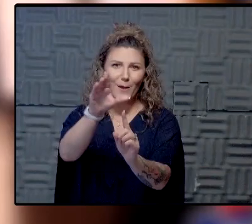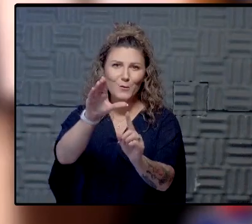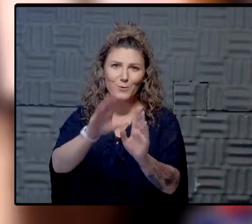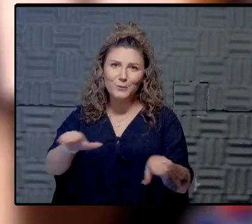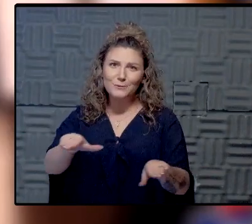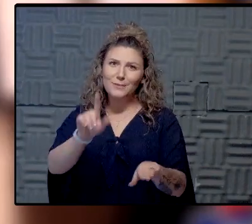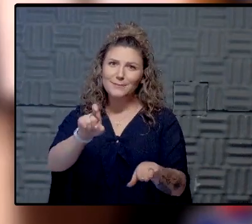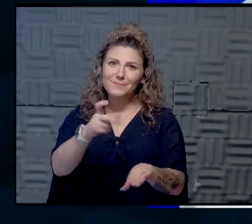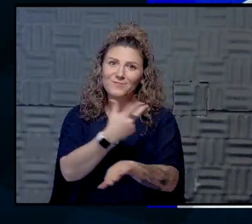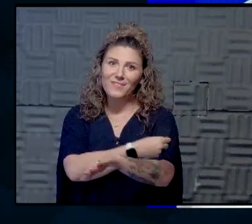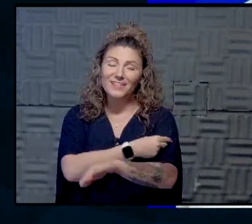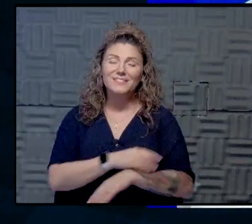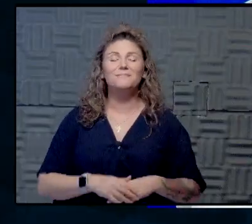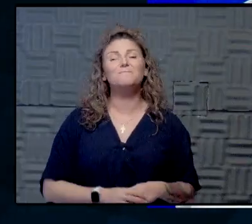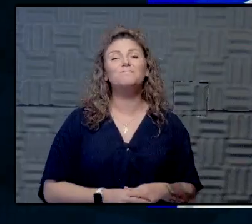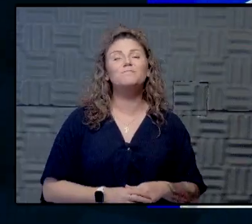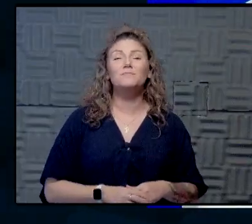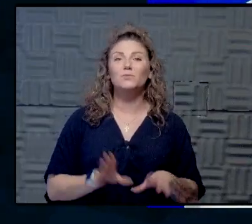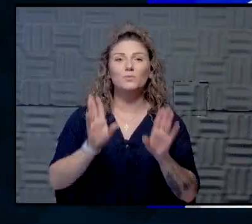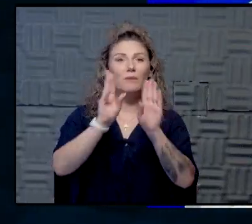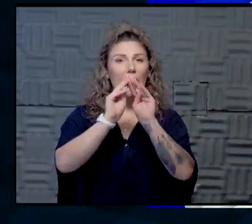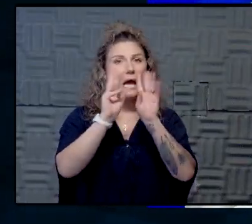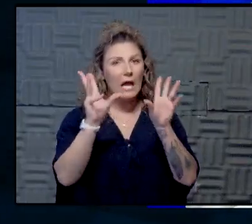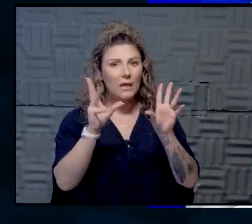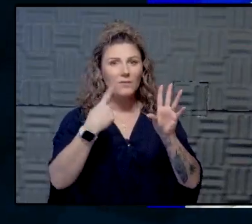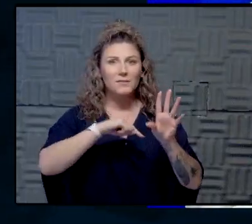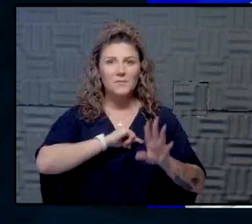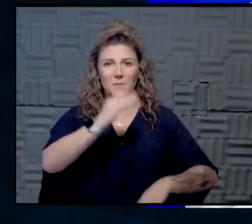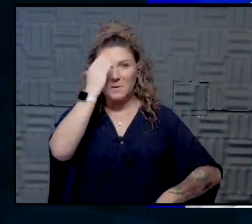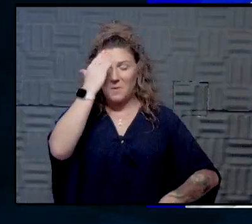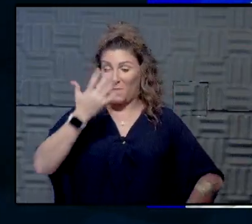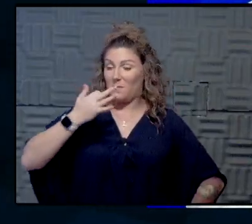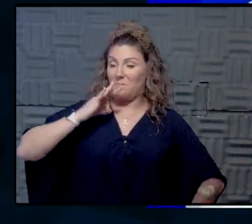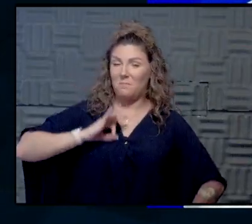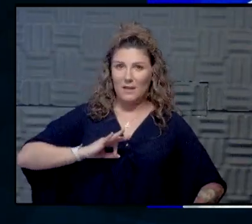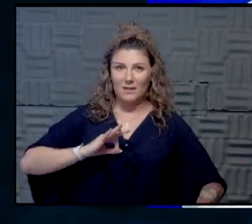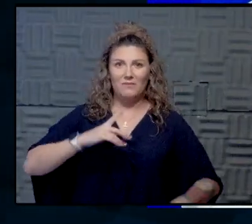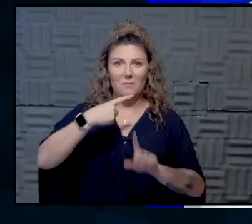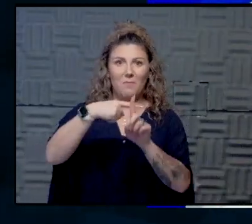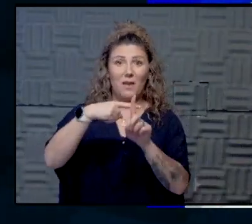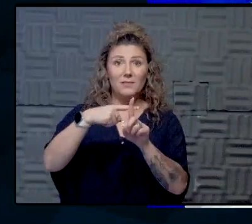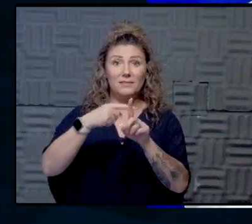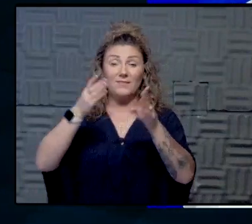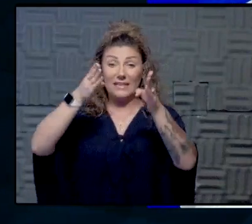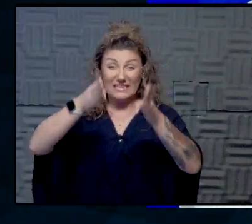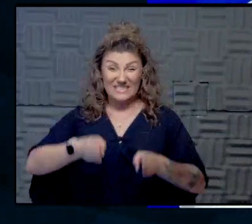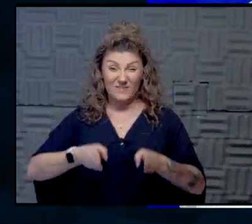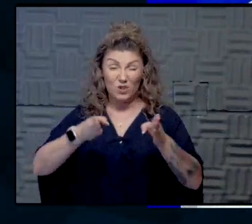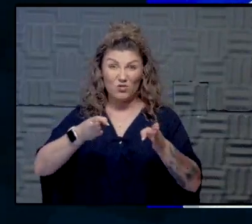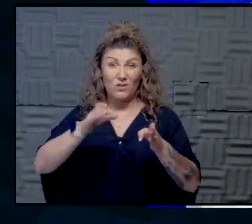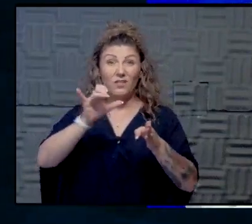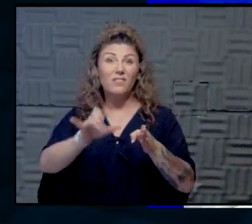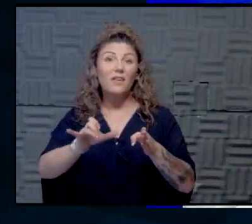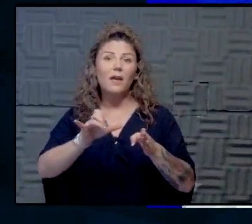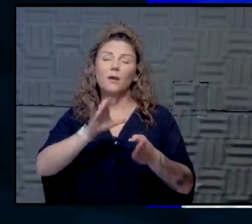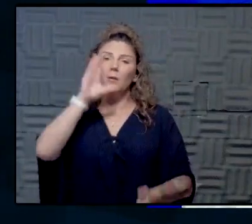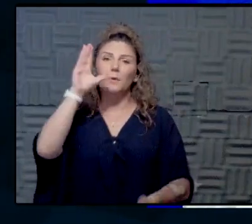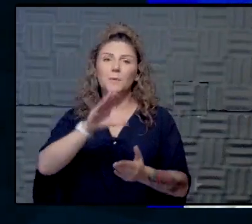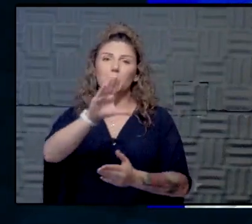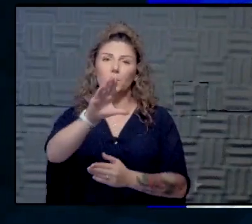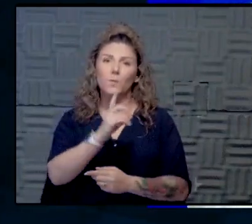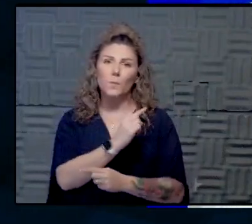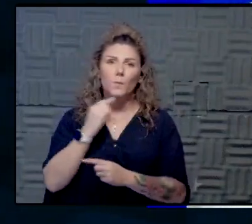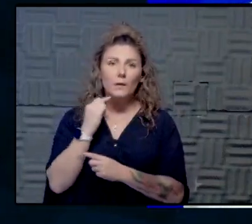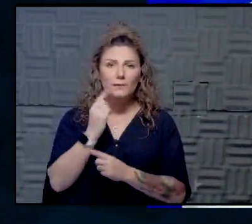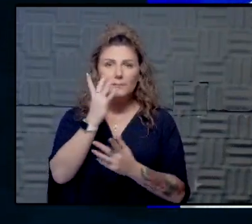vaccinated. We know that an obvious perk and benefit of these vaccines is individually, it significantly reduces your